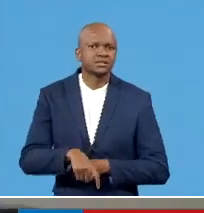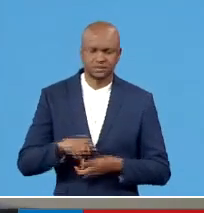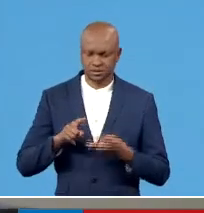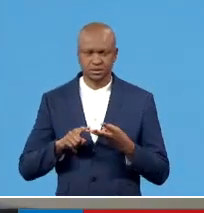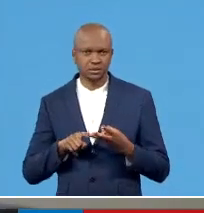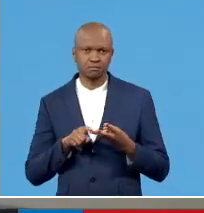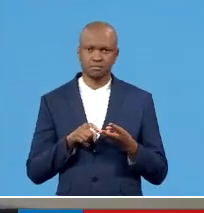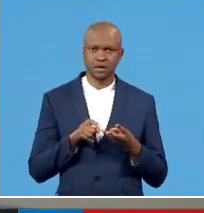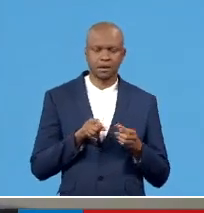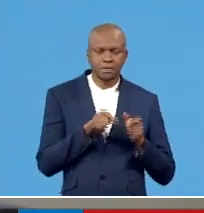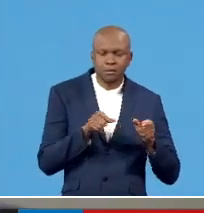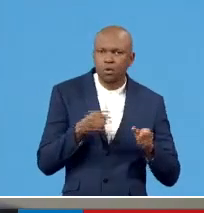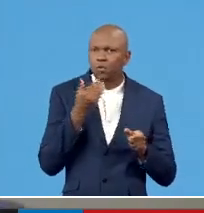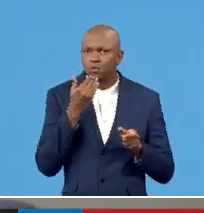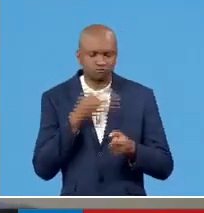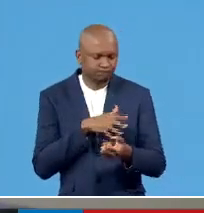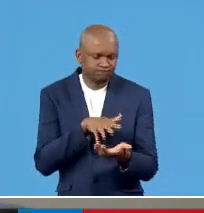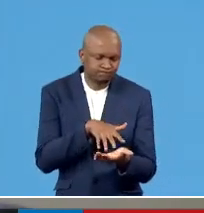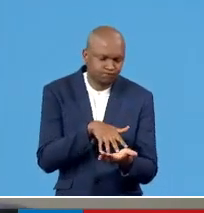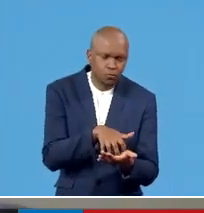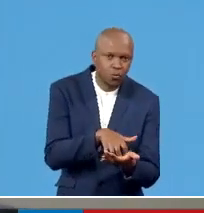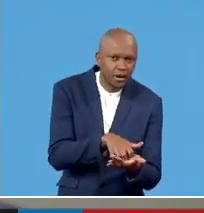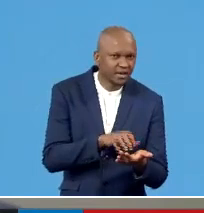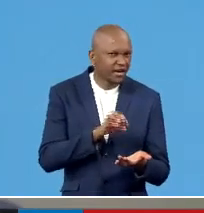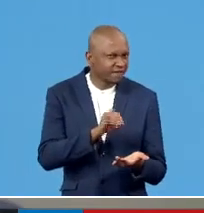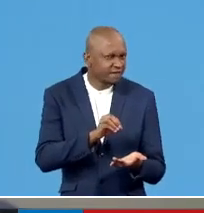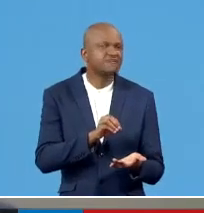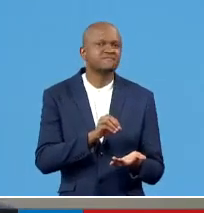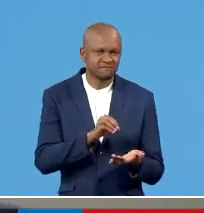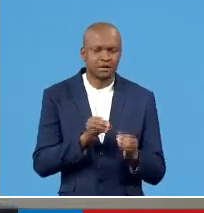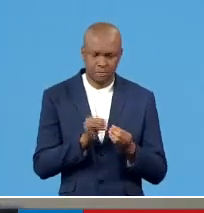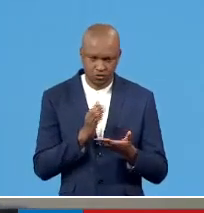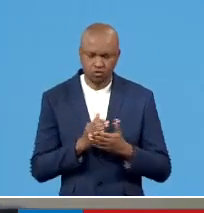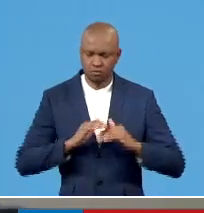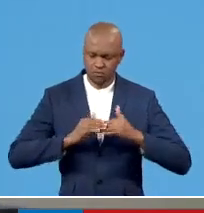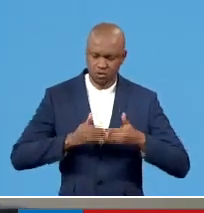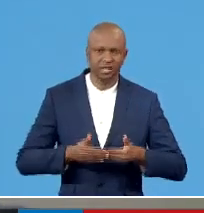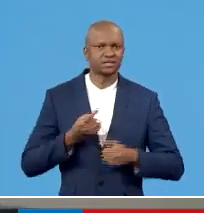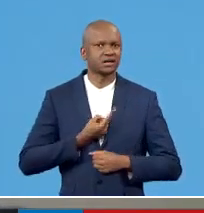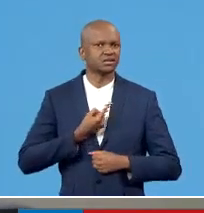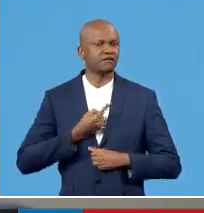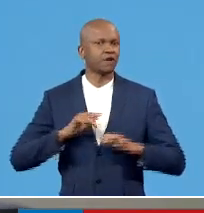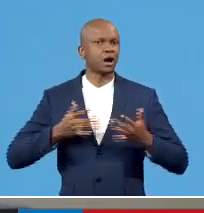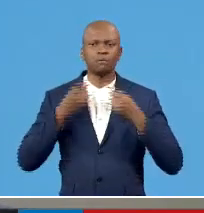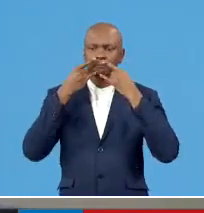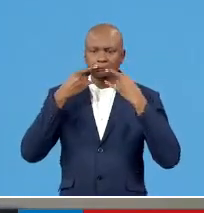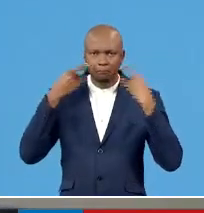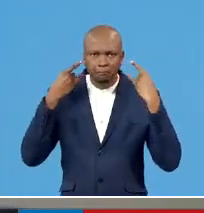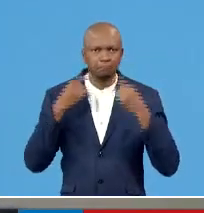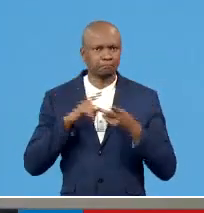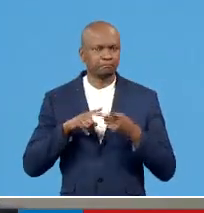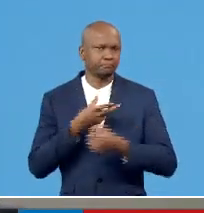as individuals in any community and have other illnesses, be protecting ourselves with masks and